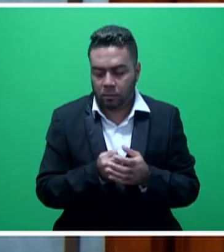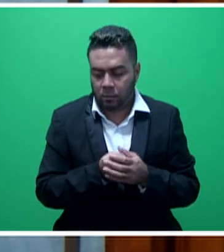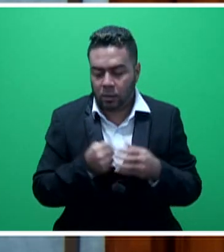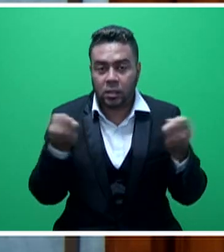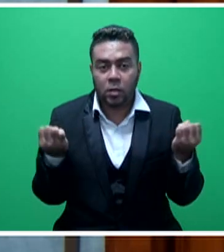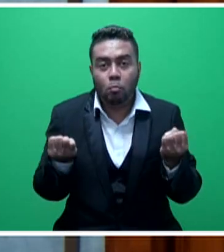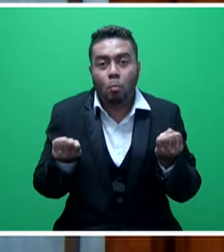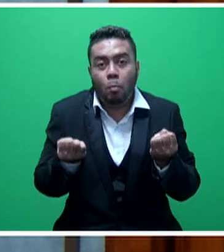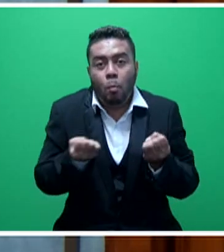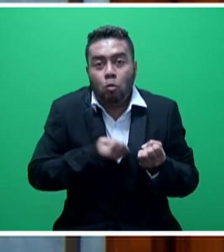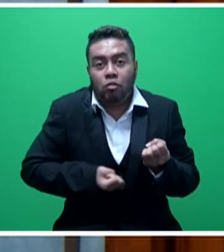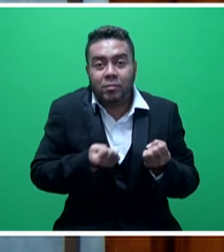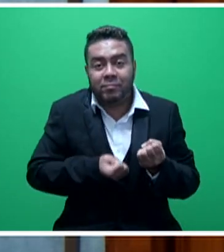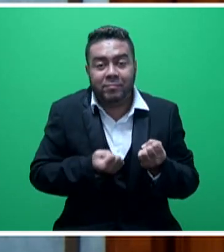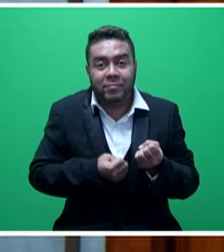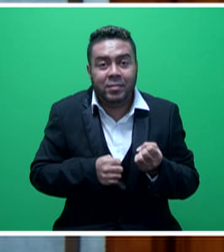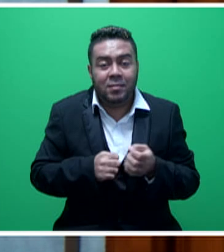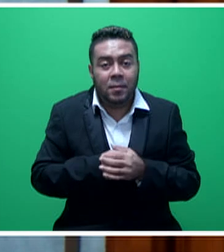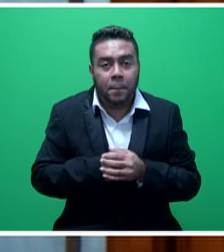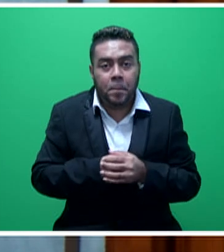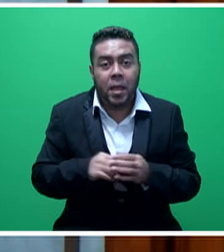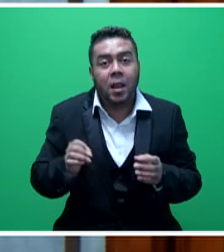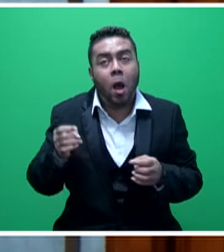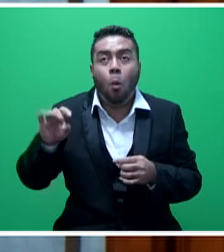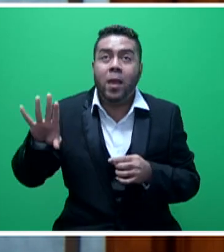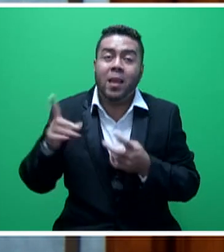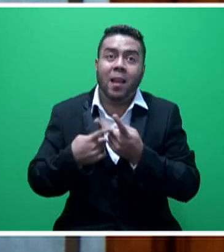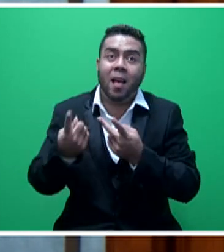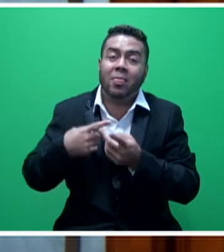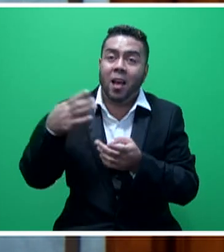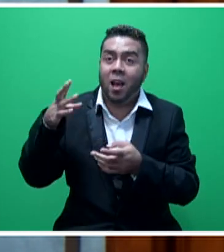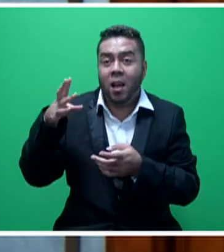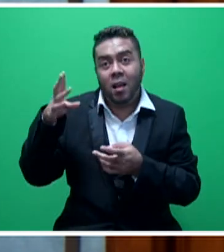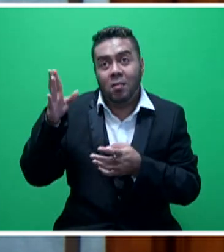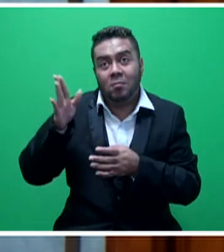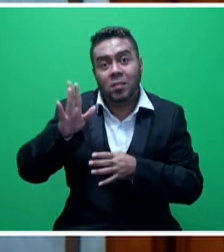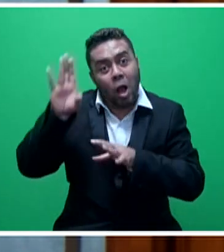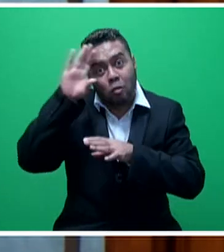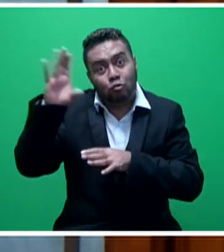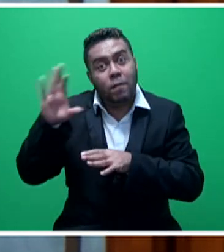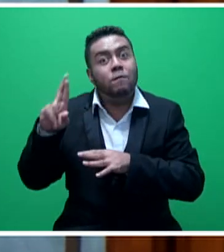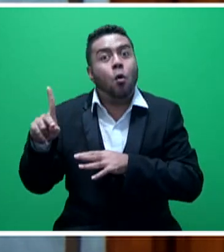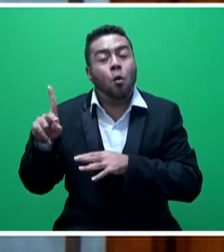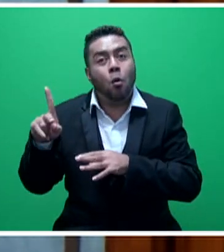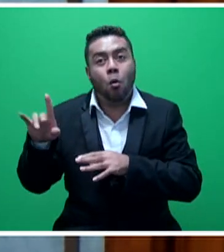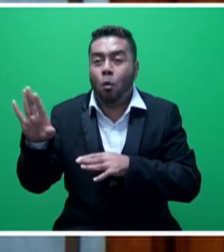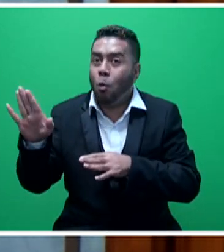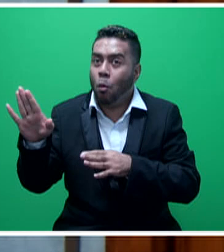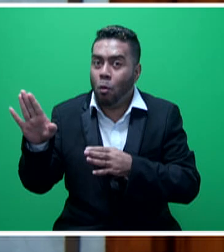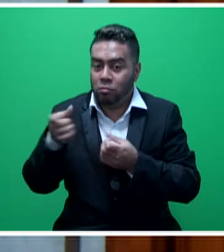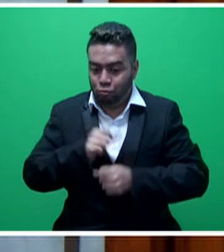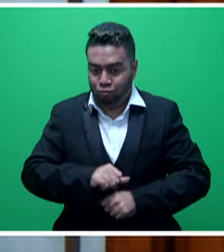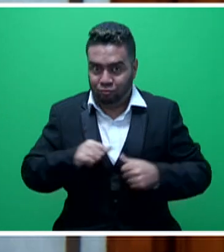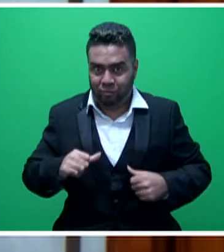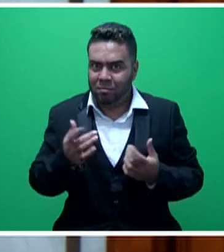emotional pressures from being away in a foreign land for specialist treatment. The government